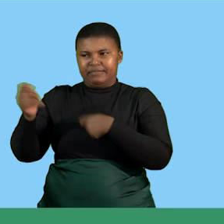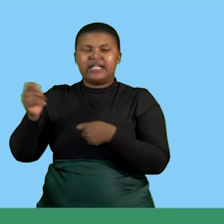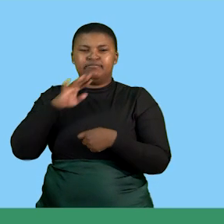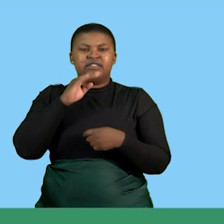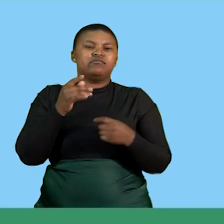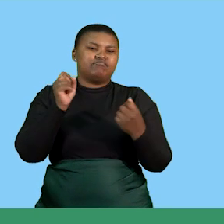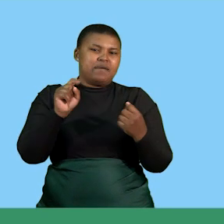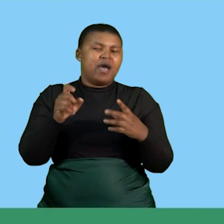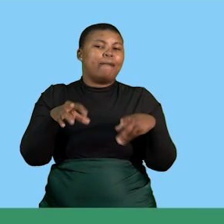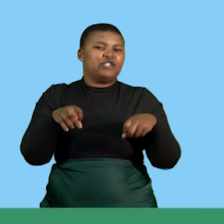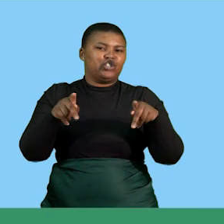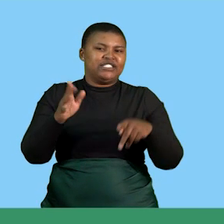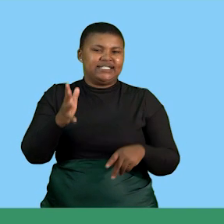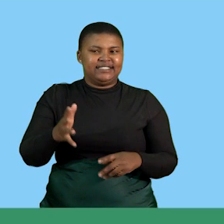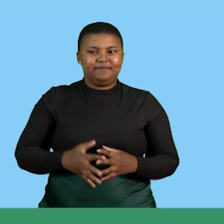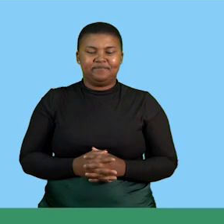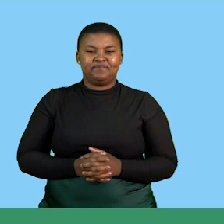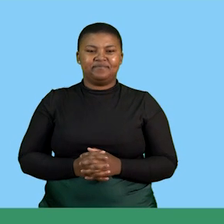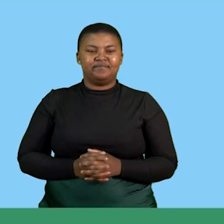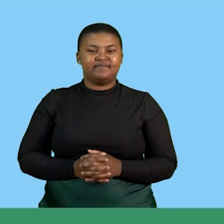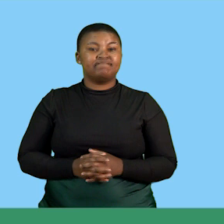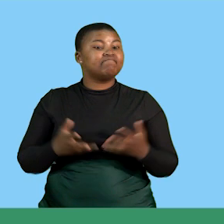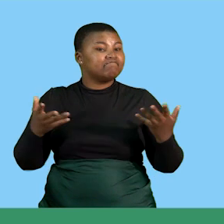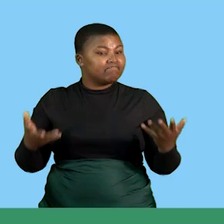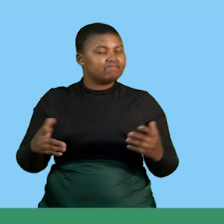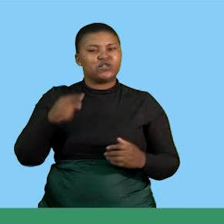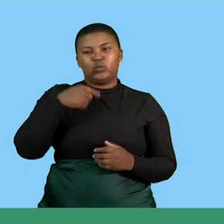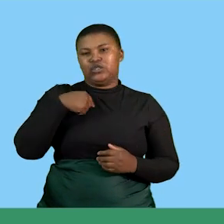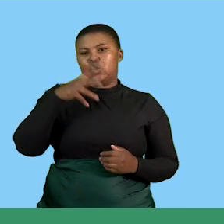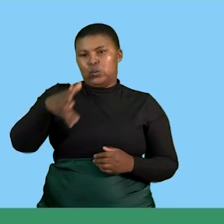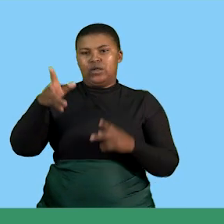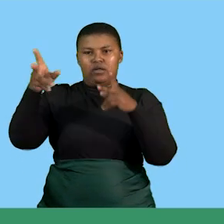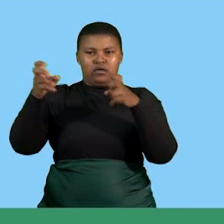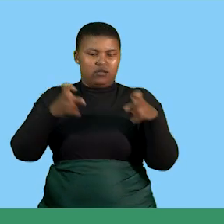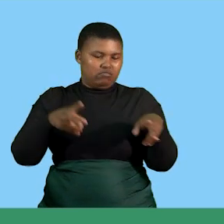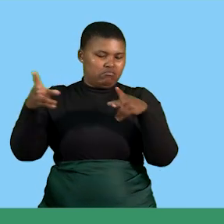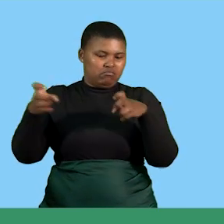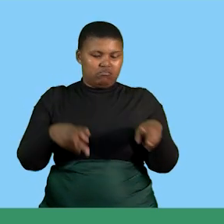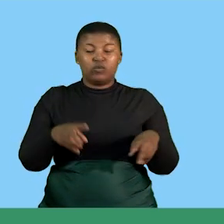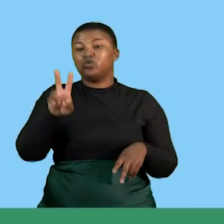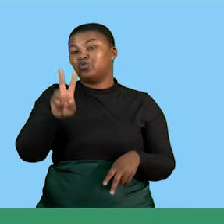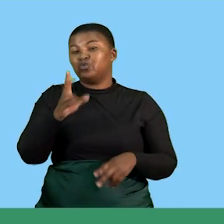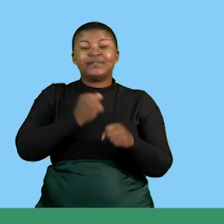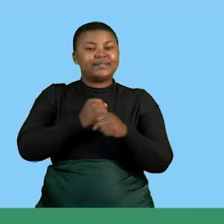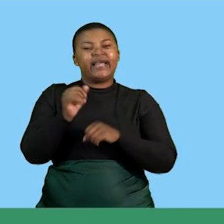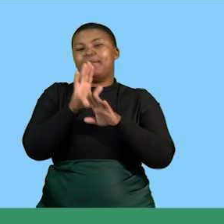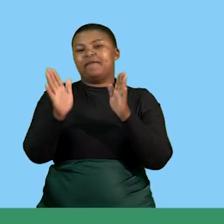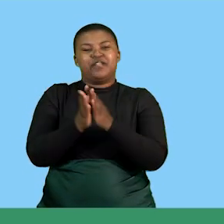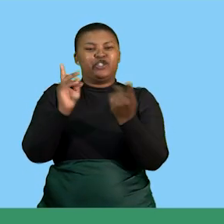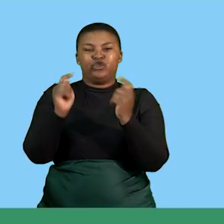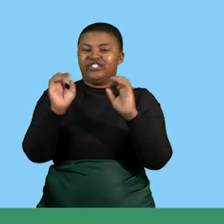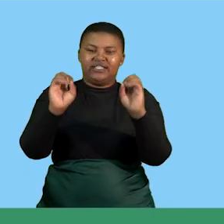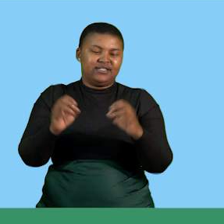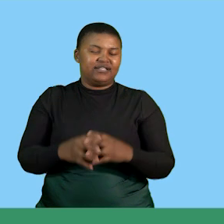and is therefore an opportunity. So then we will quote these two sentences, of course, exactly as it is stated